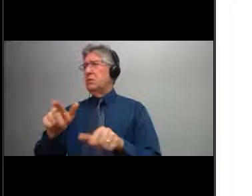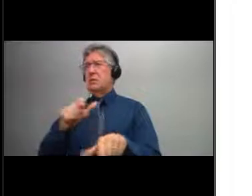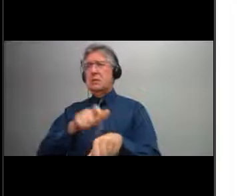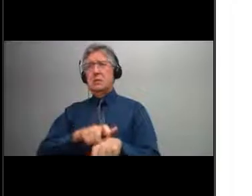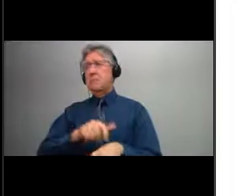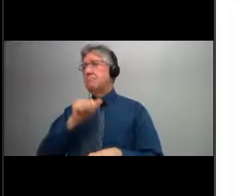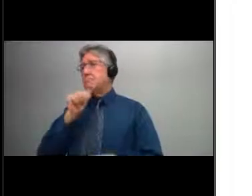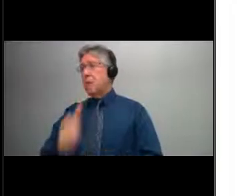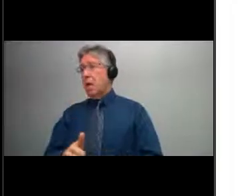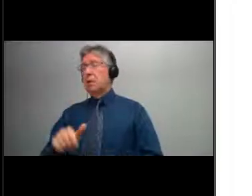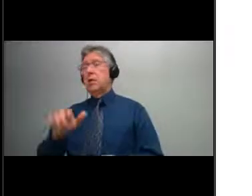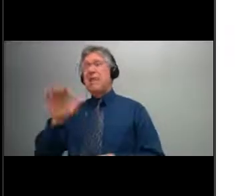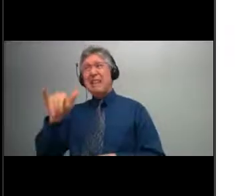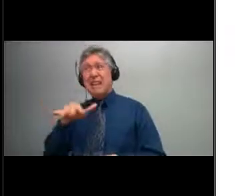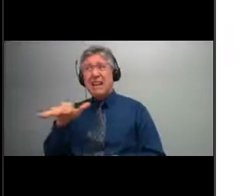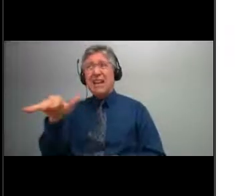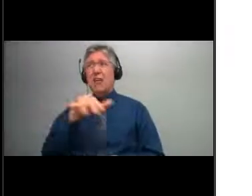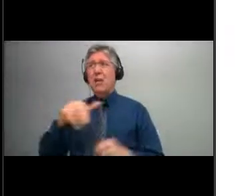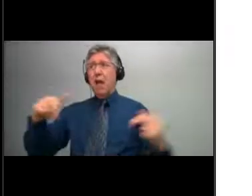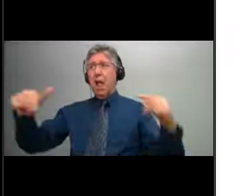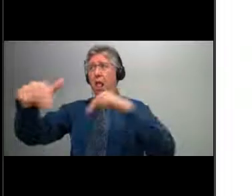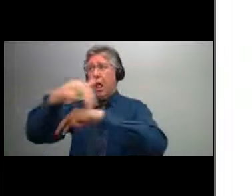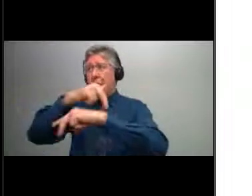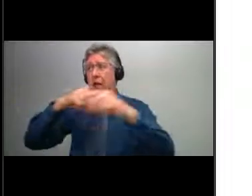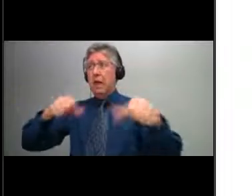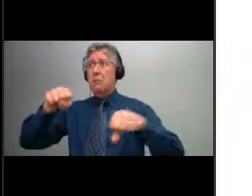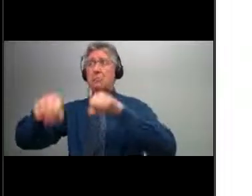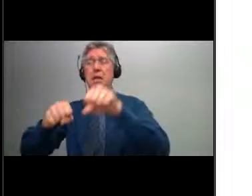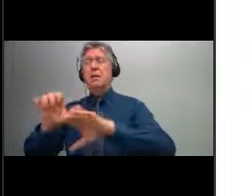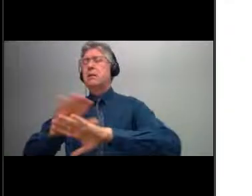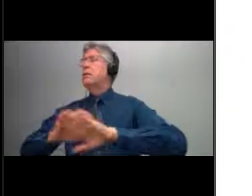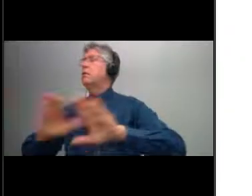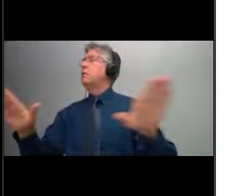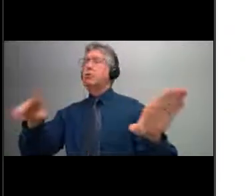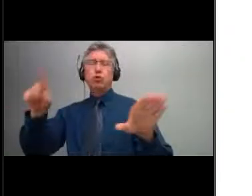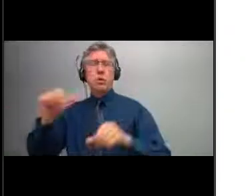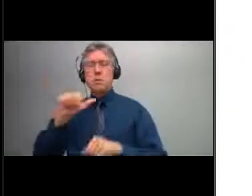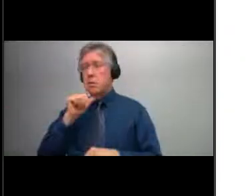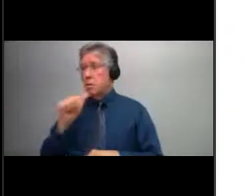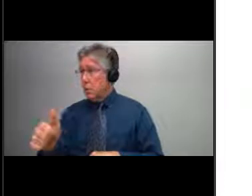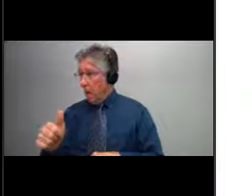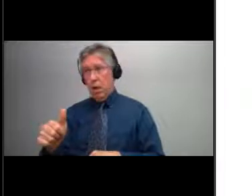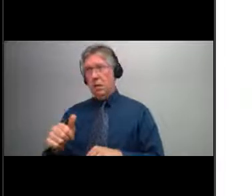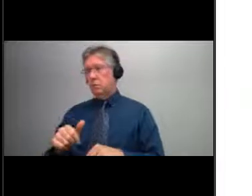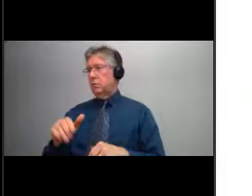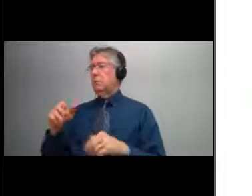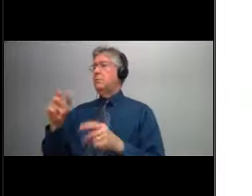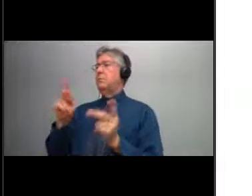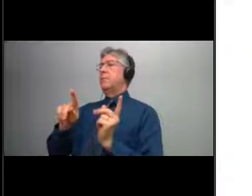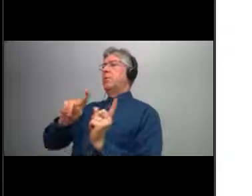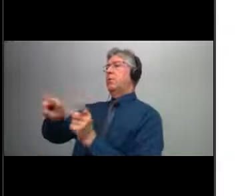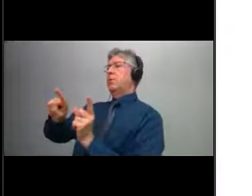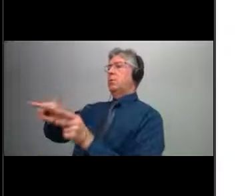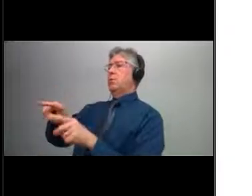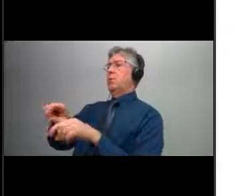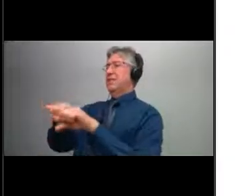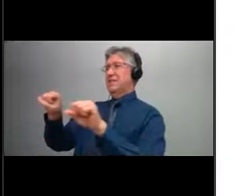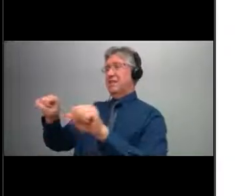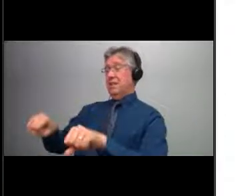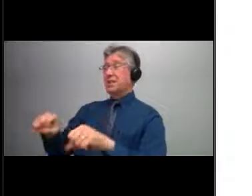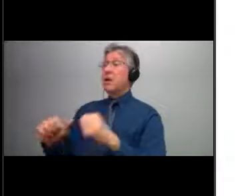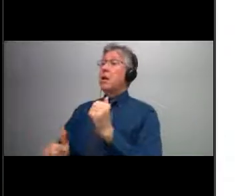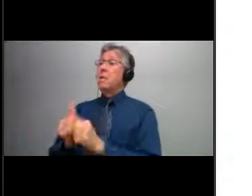area where people will be walking and biking to and from the station. Most of the